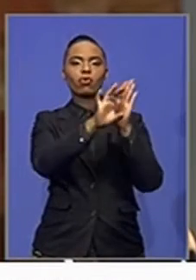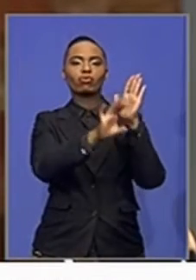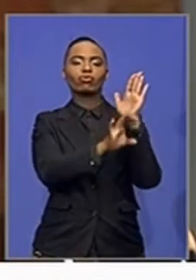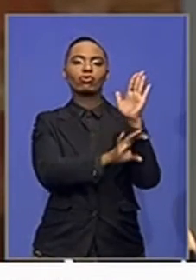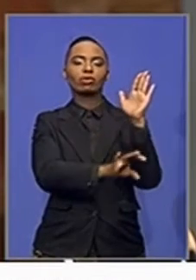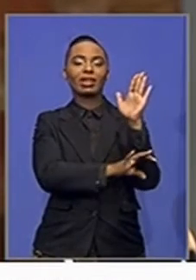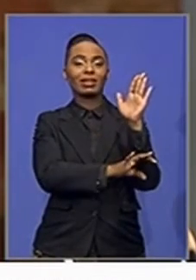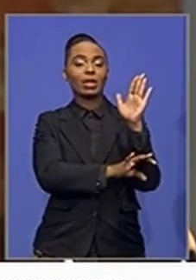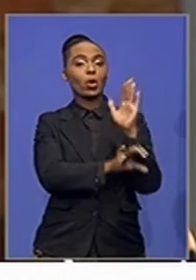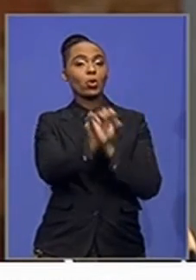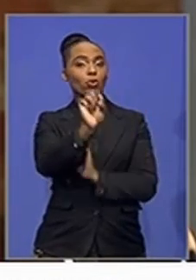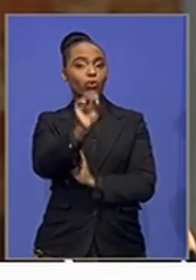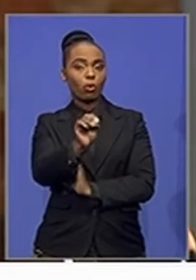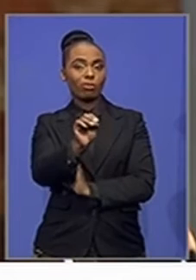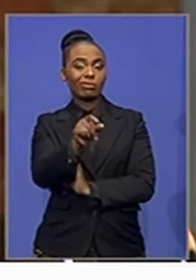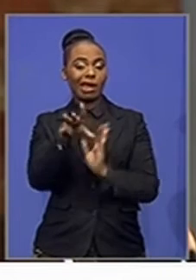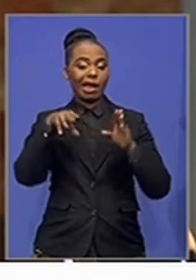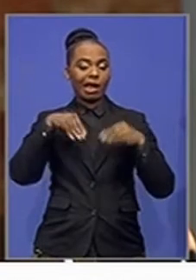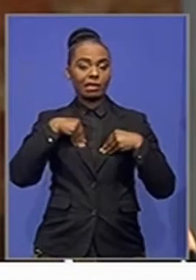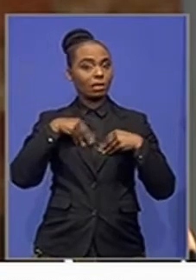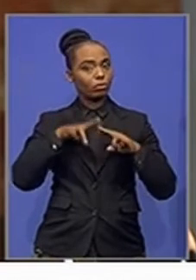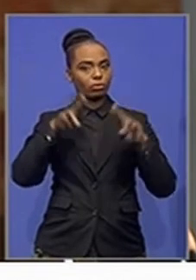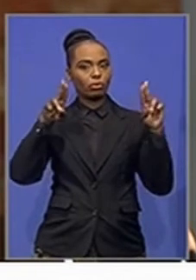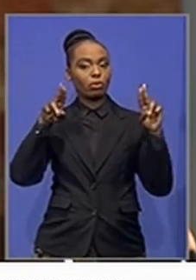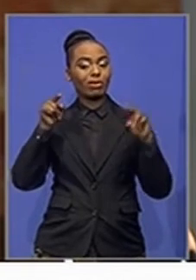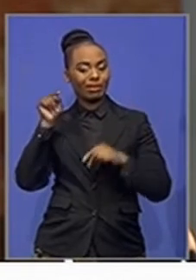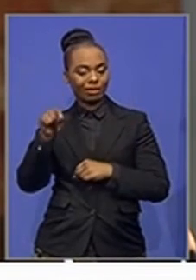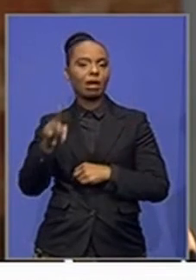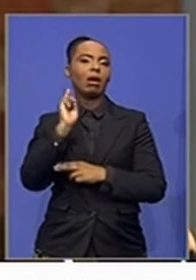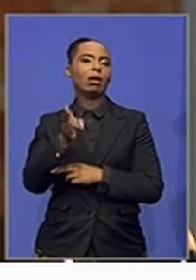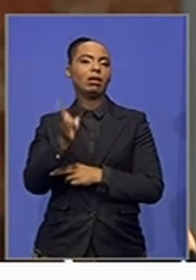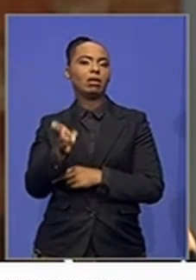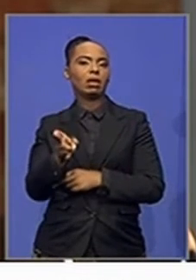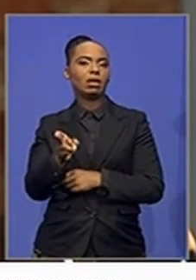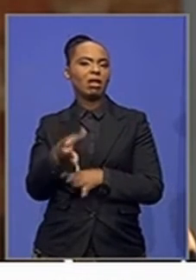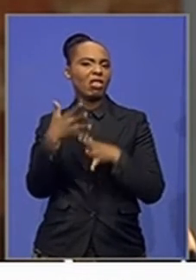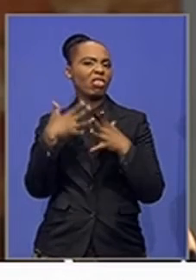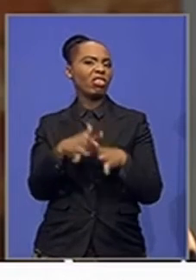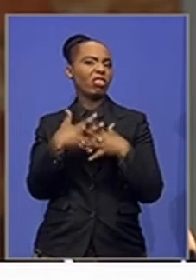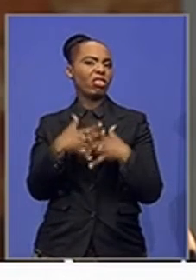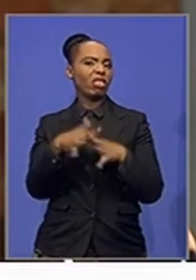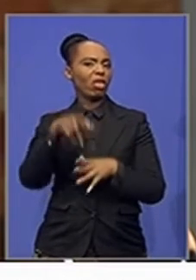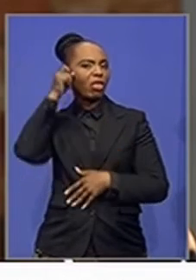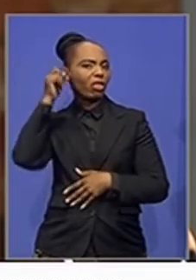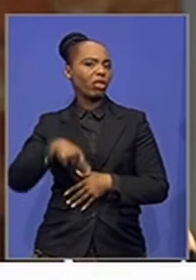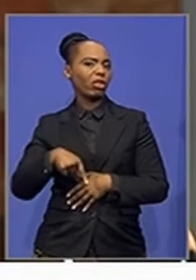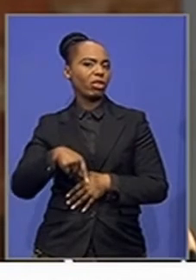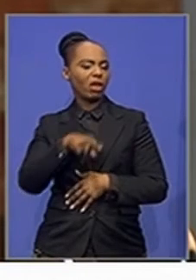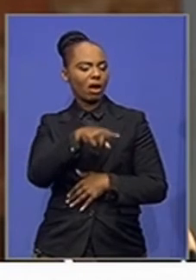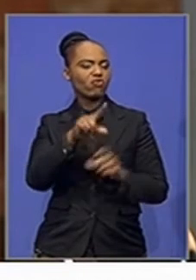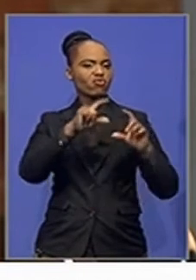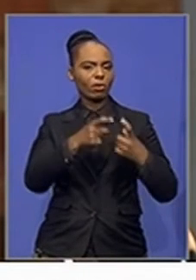It is therefore unacceptable that he is the one who frustrates its investigation.